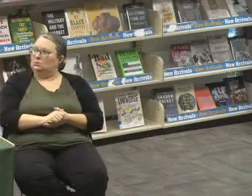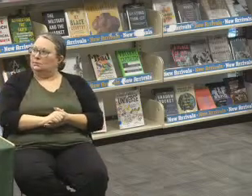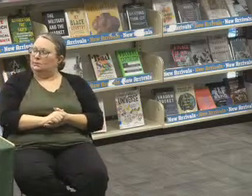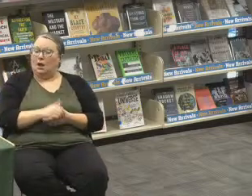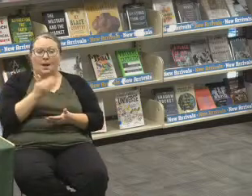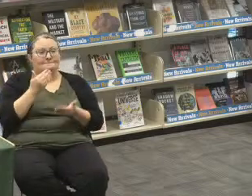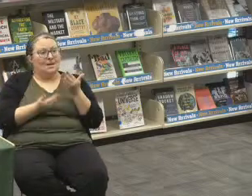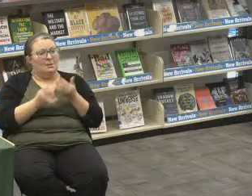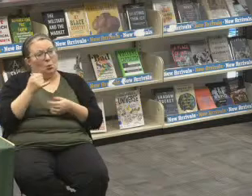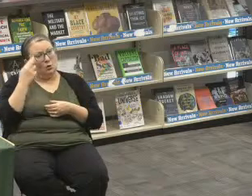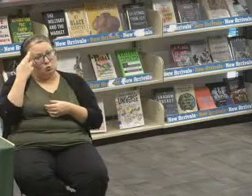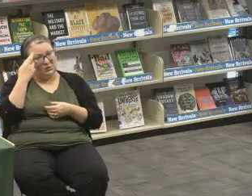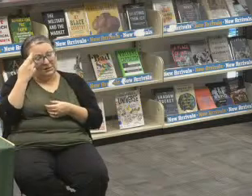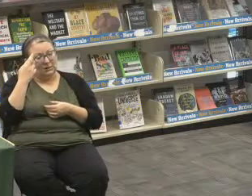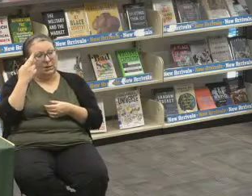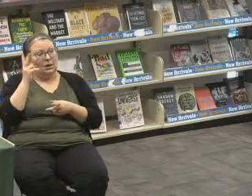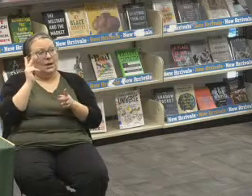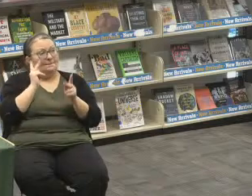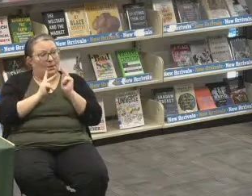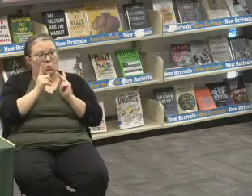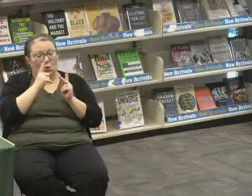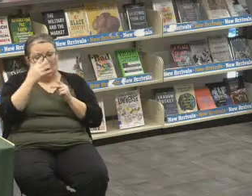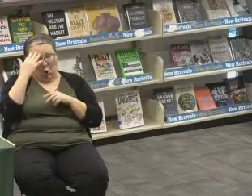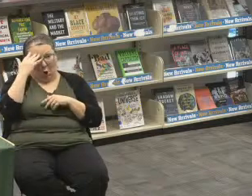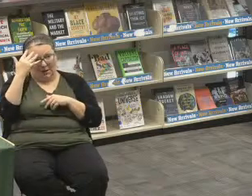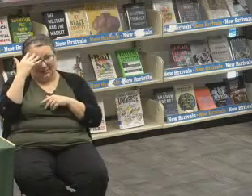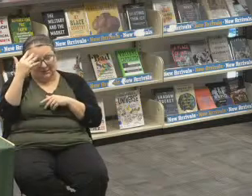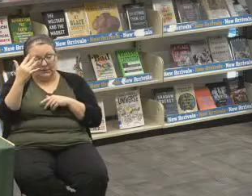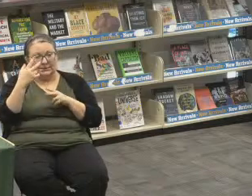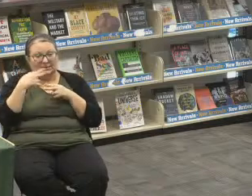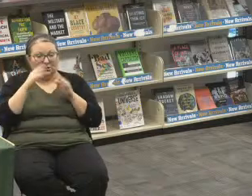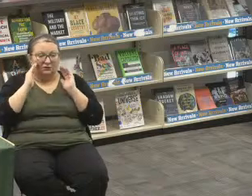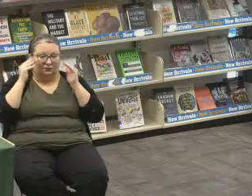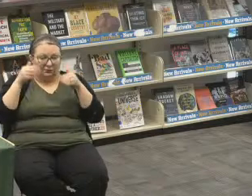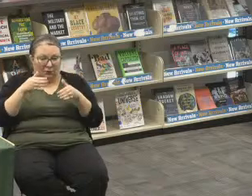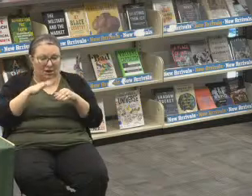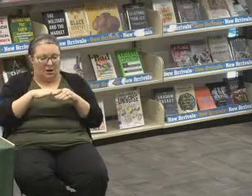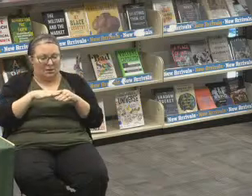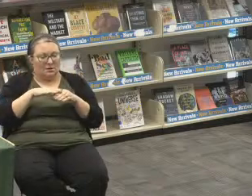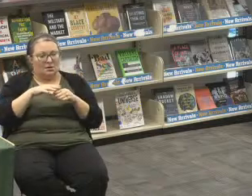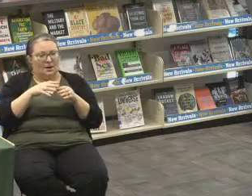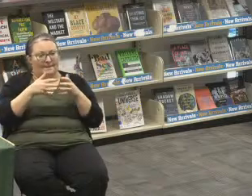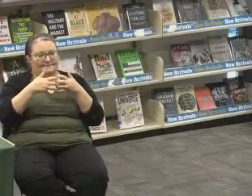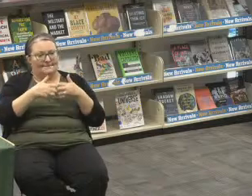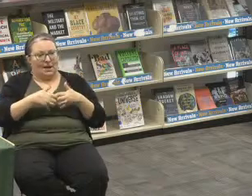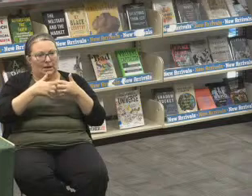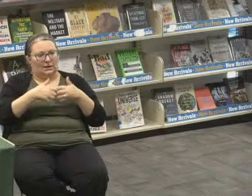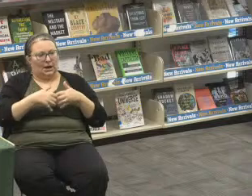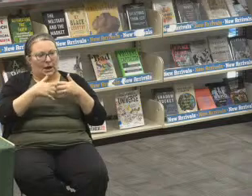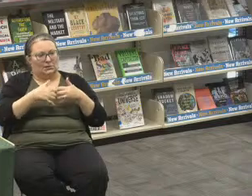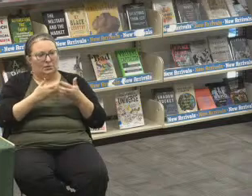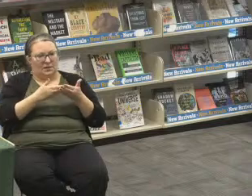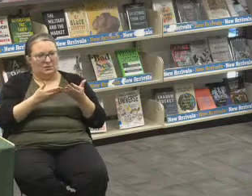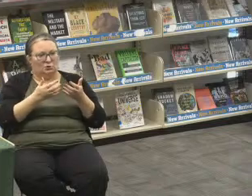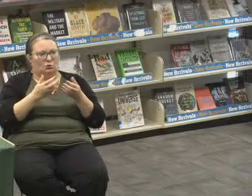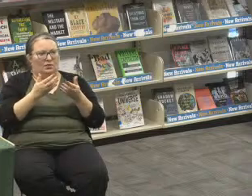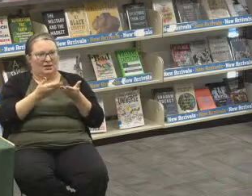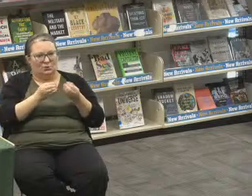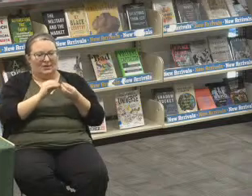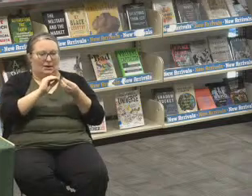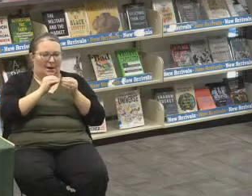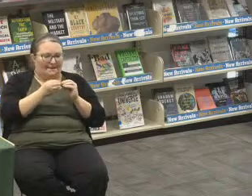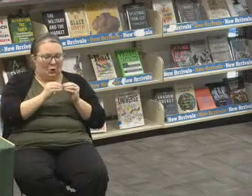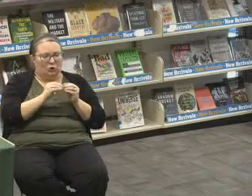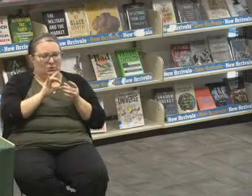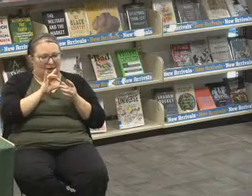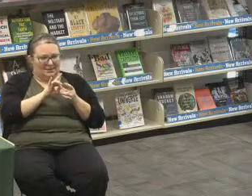Maybe this is one reason that often people that are autistic tend to focus on mechanized things or things that have numbers attached